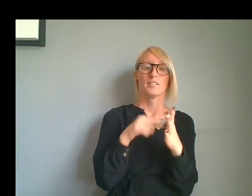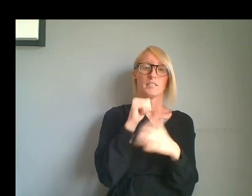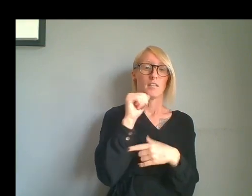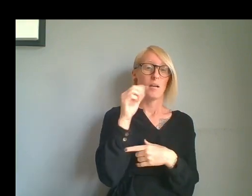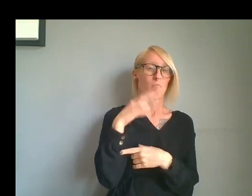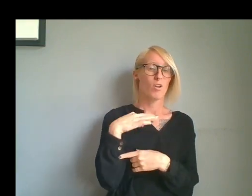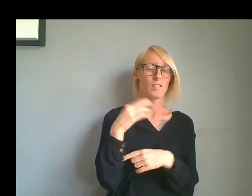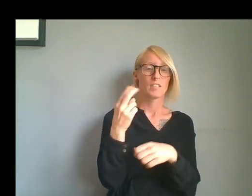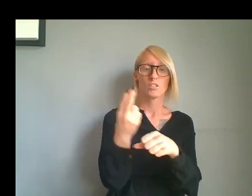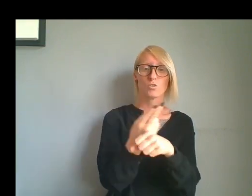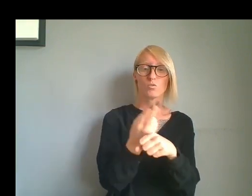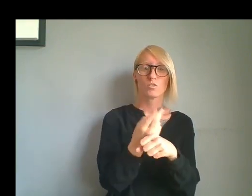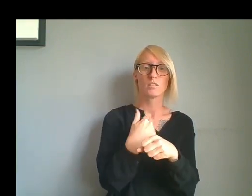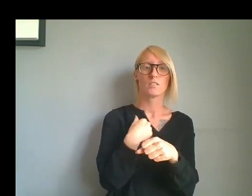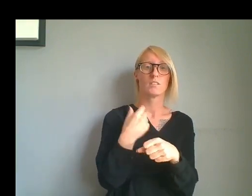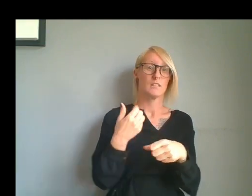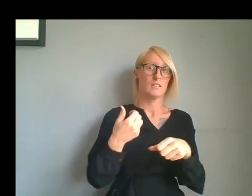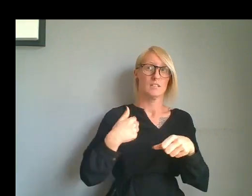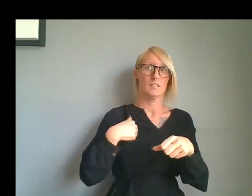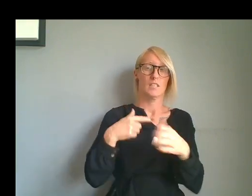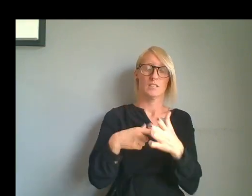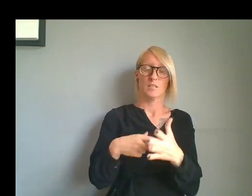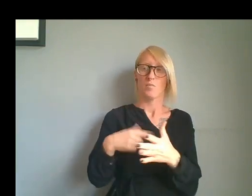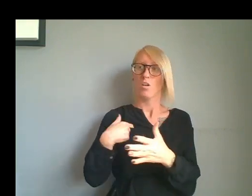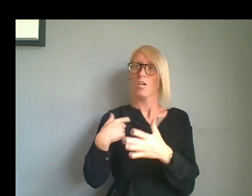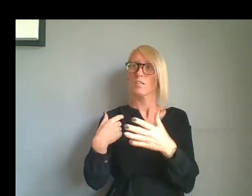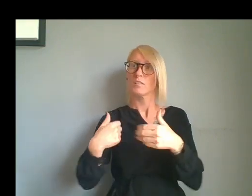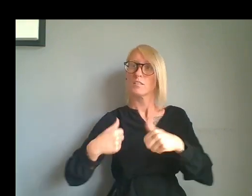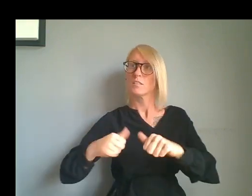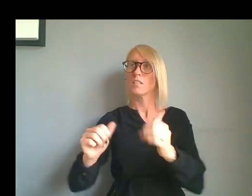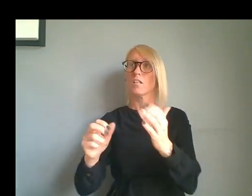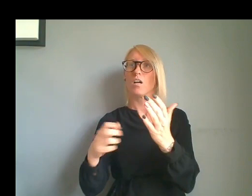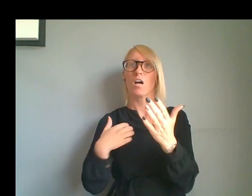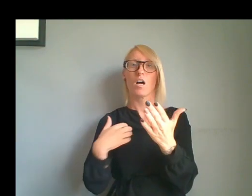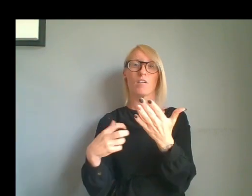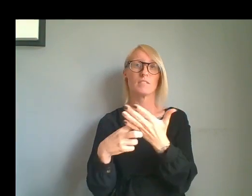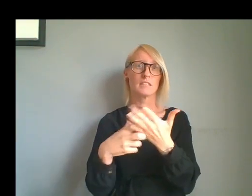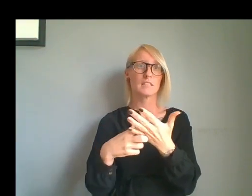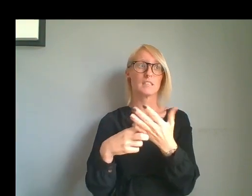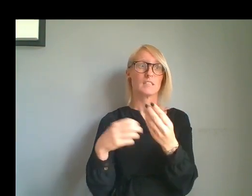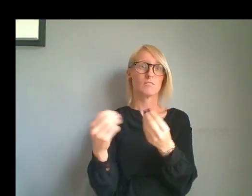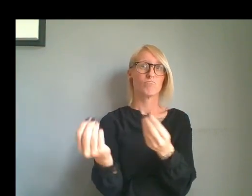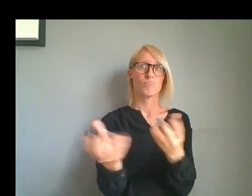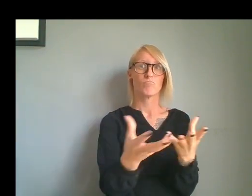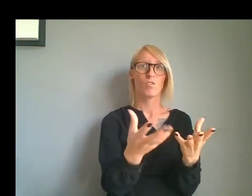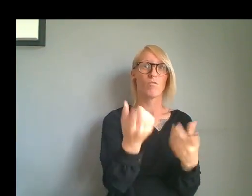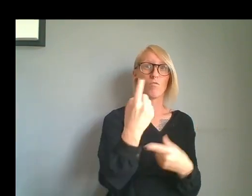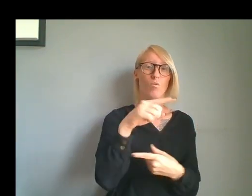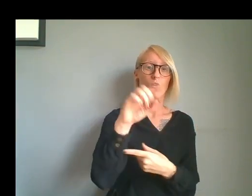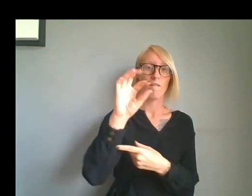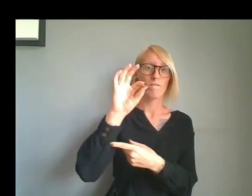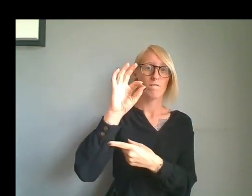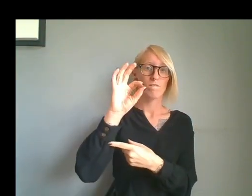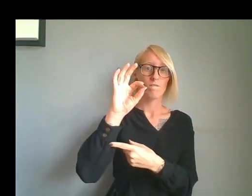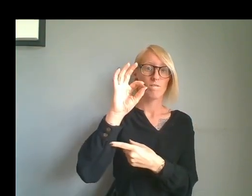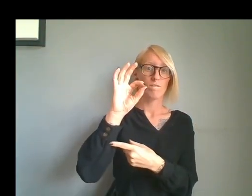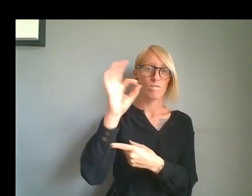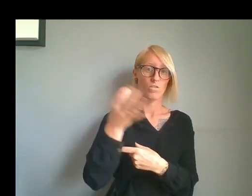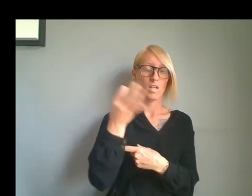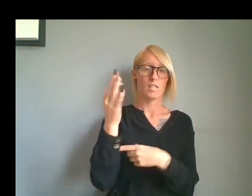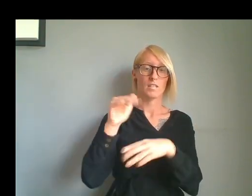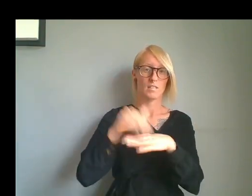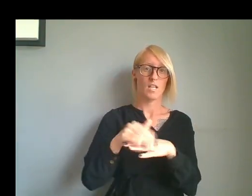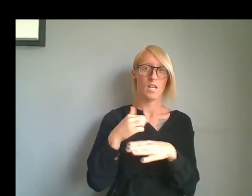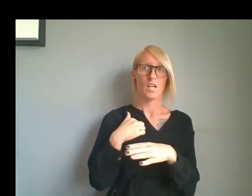still have tickets left for our event on Friday night, and then you provide a link to that. Or we just opened